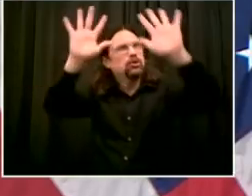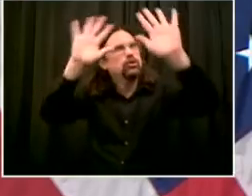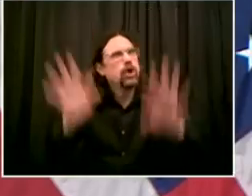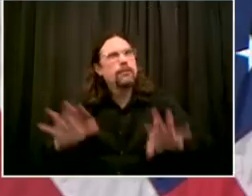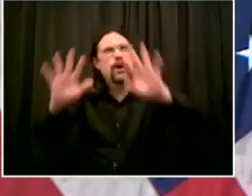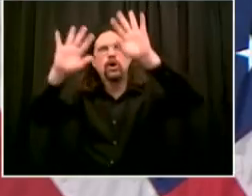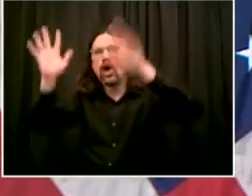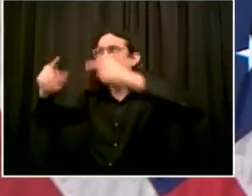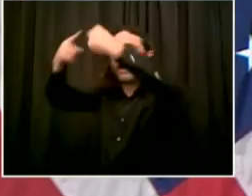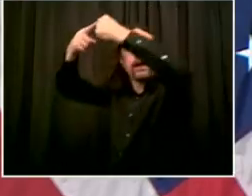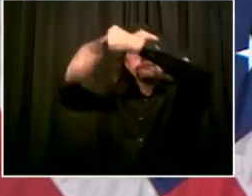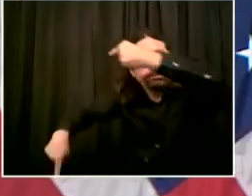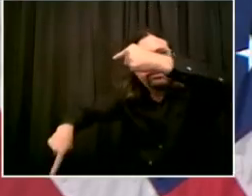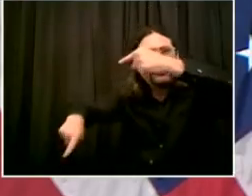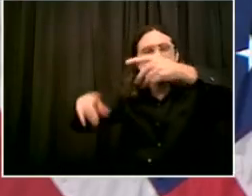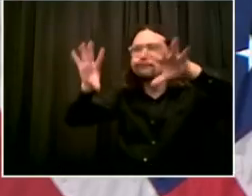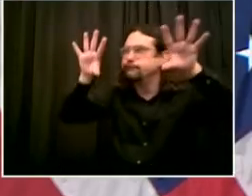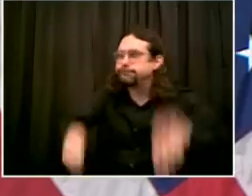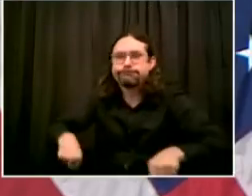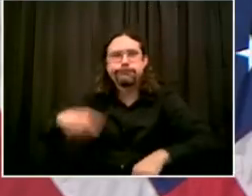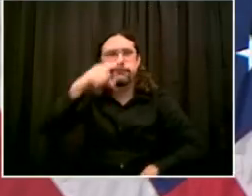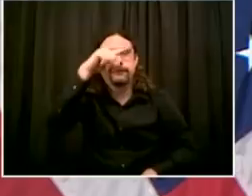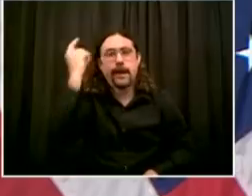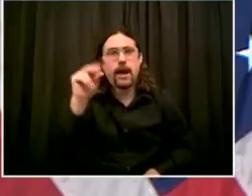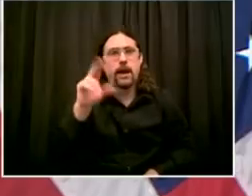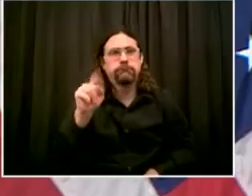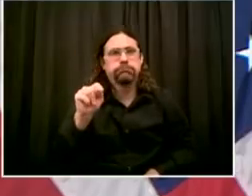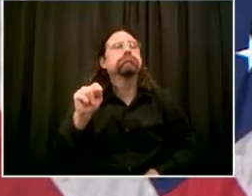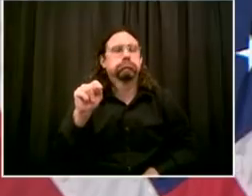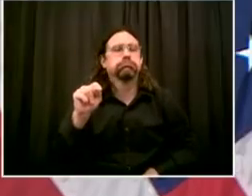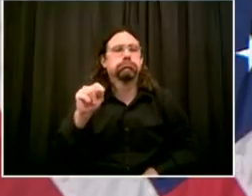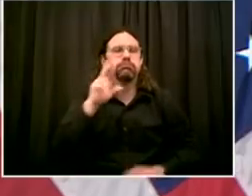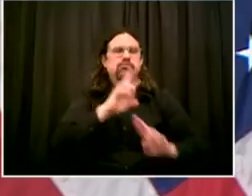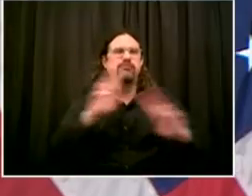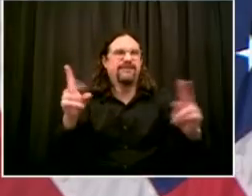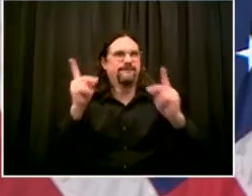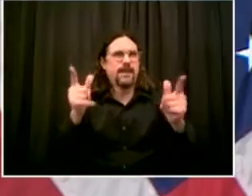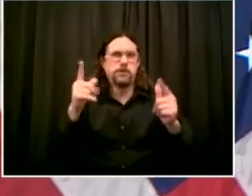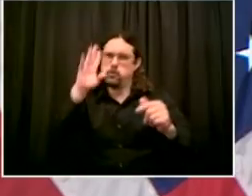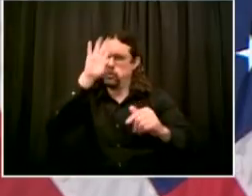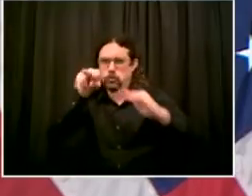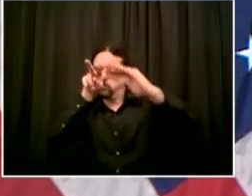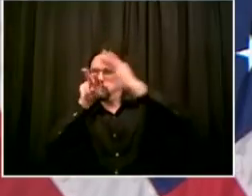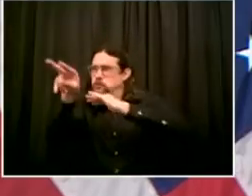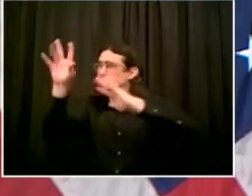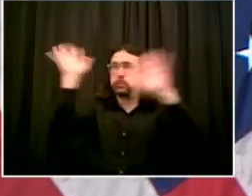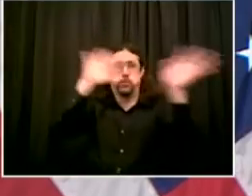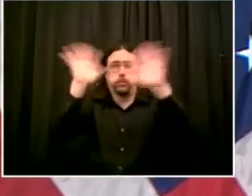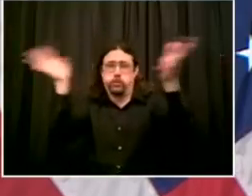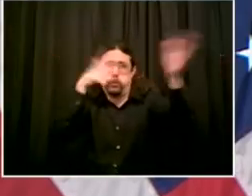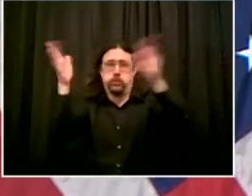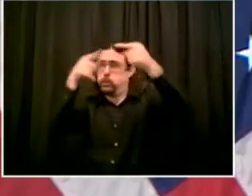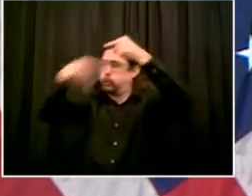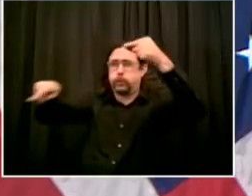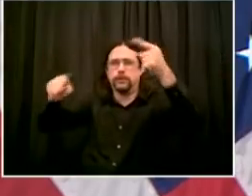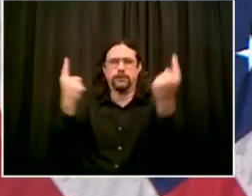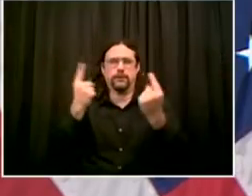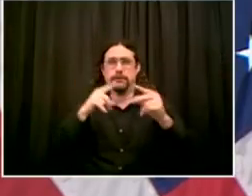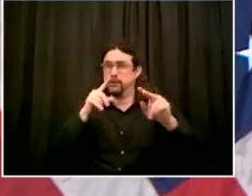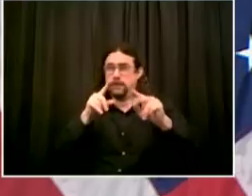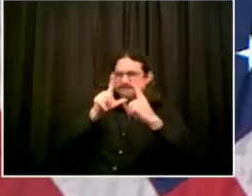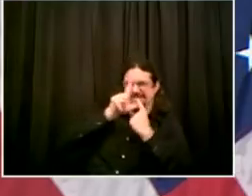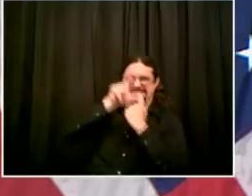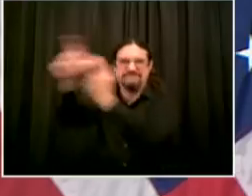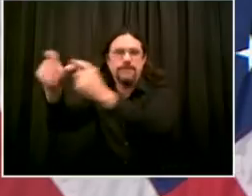telecom partners. NYCHA will be adding additional staff to respond to any service disruptions. We will be securing our